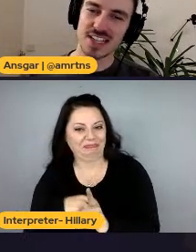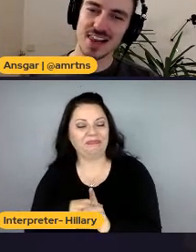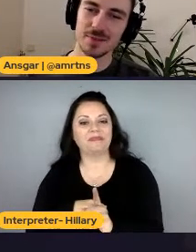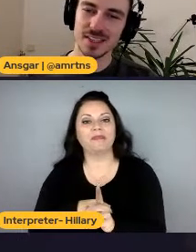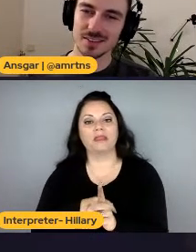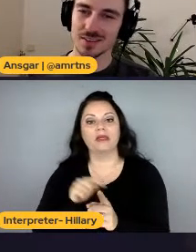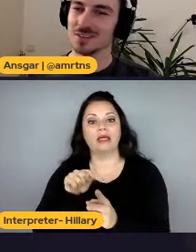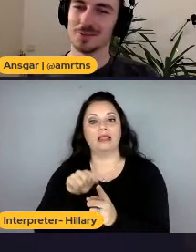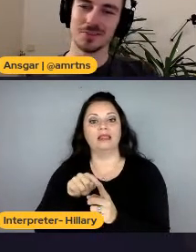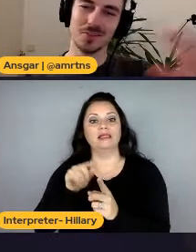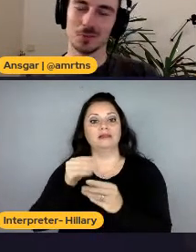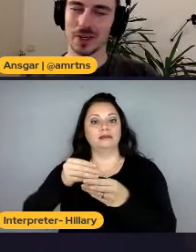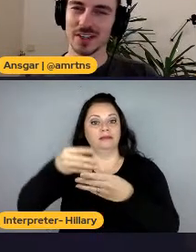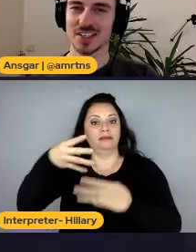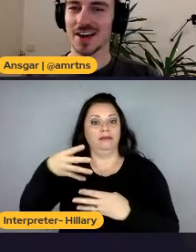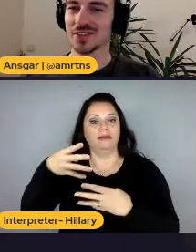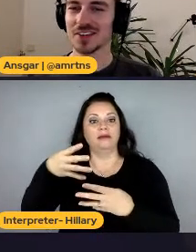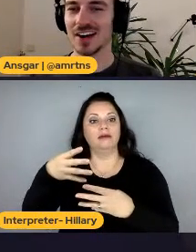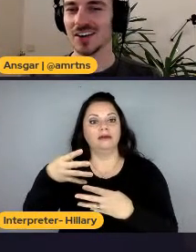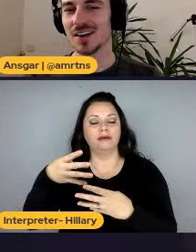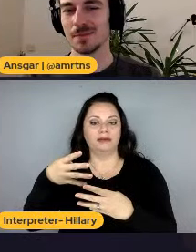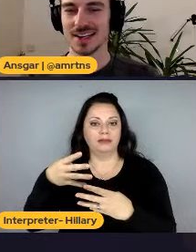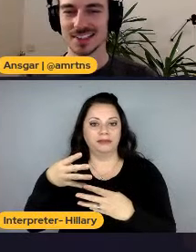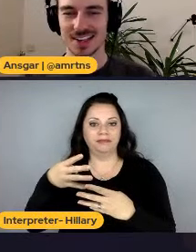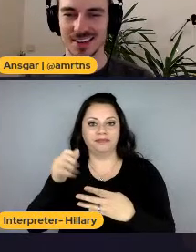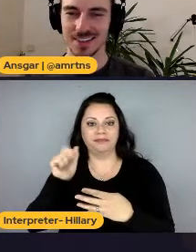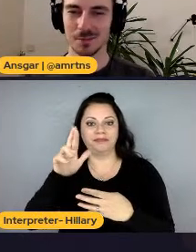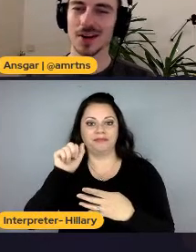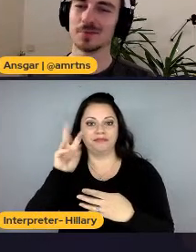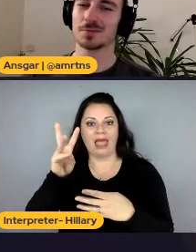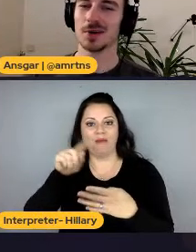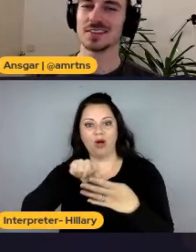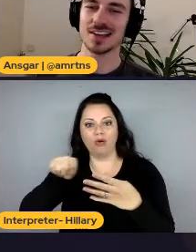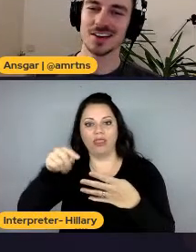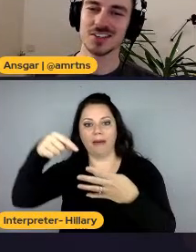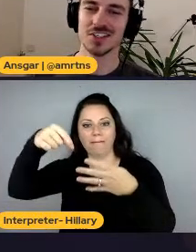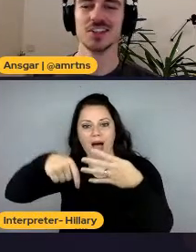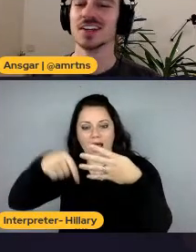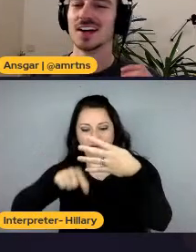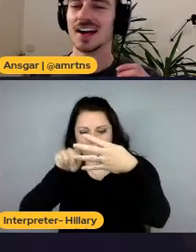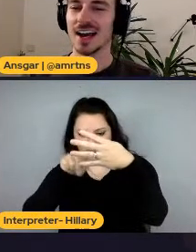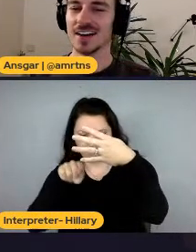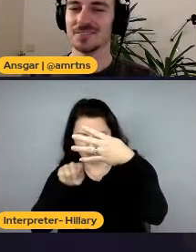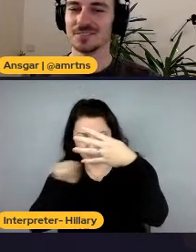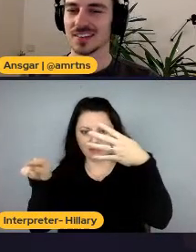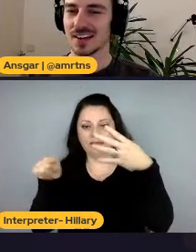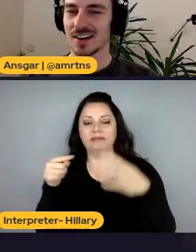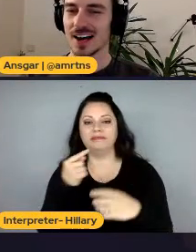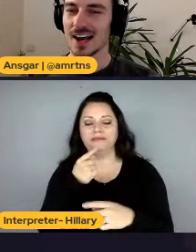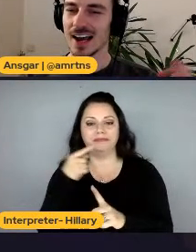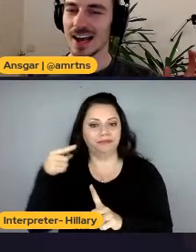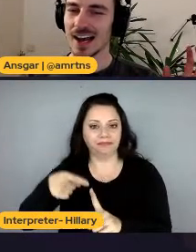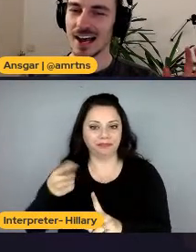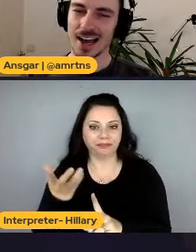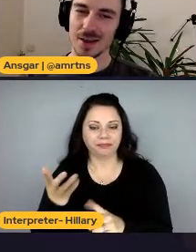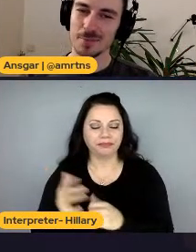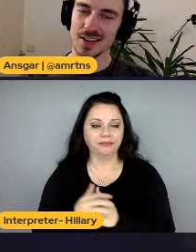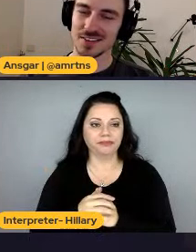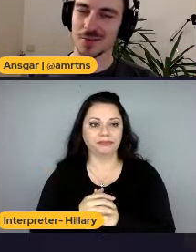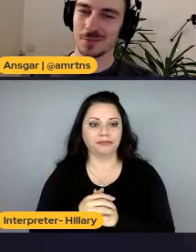it would tell me with a weird TypeScript error, but at the bottom it boils down to you